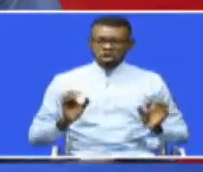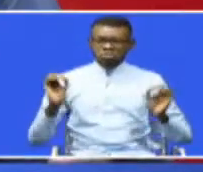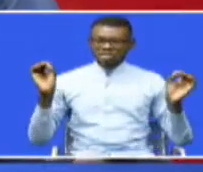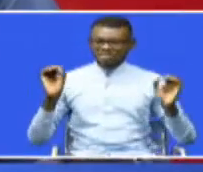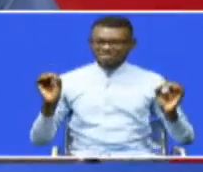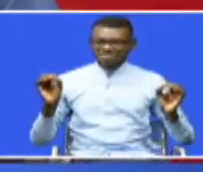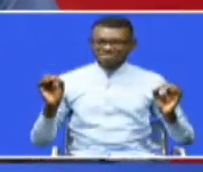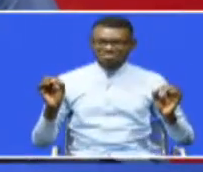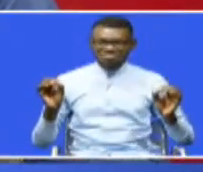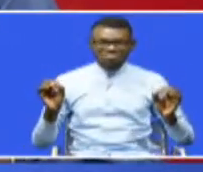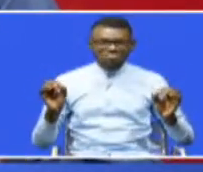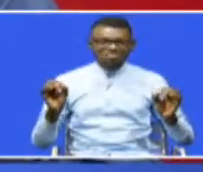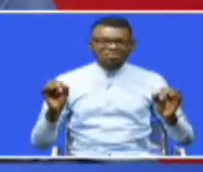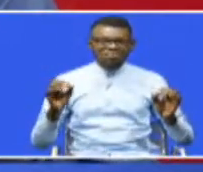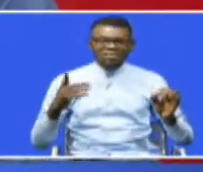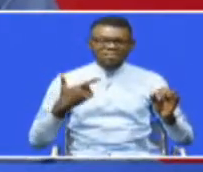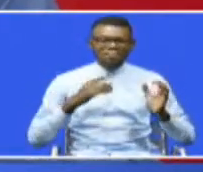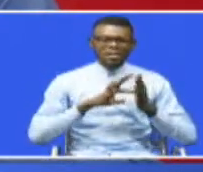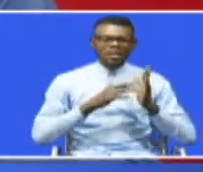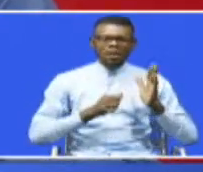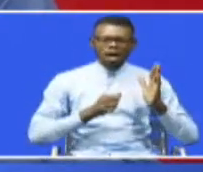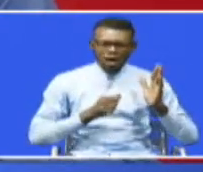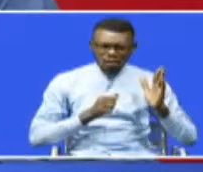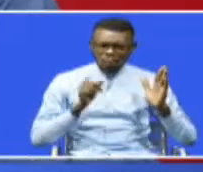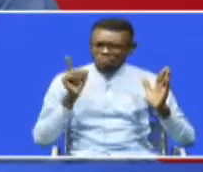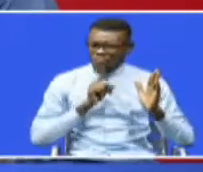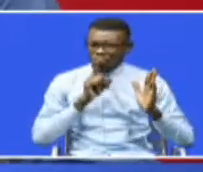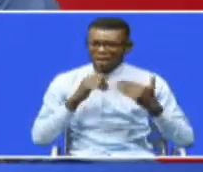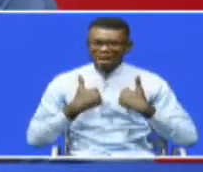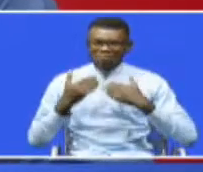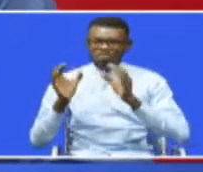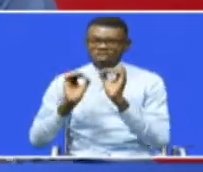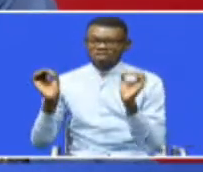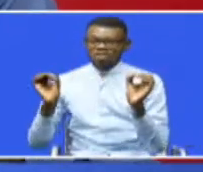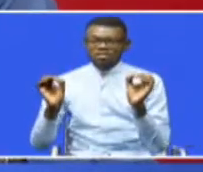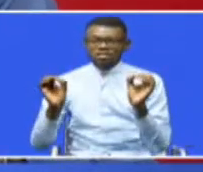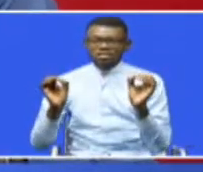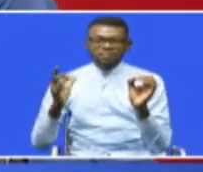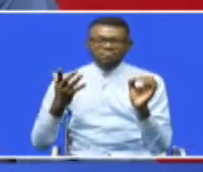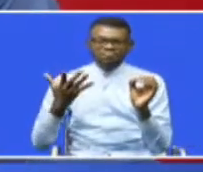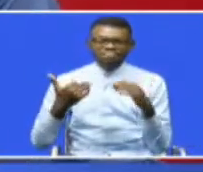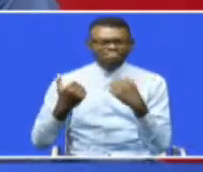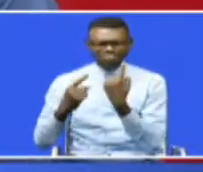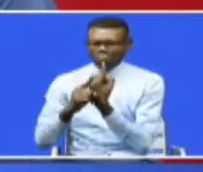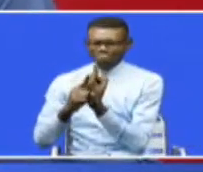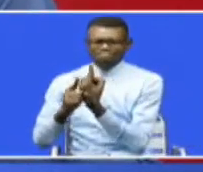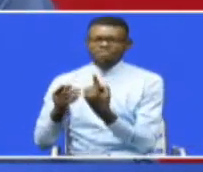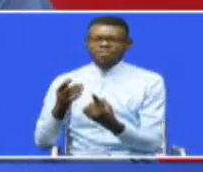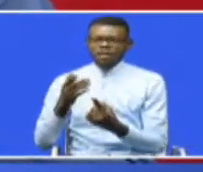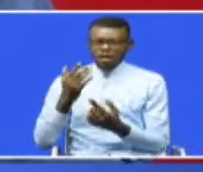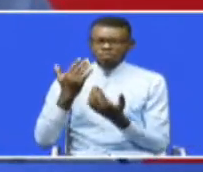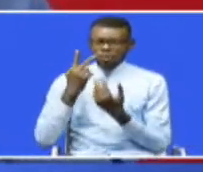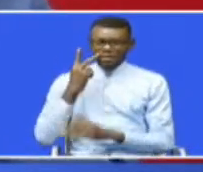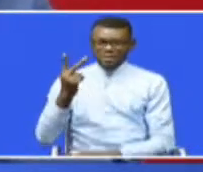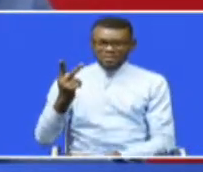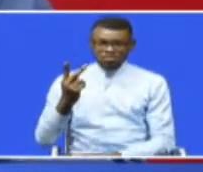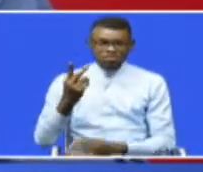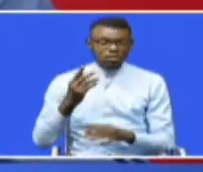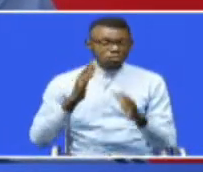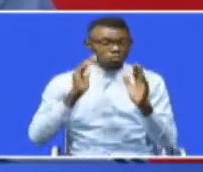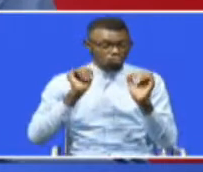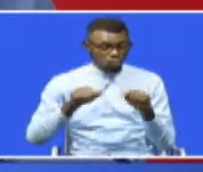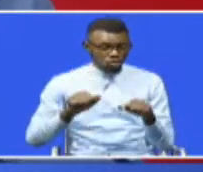outright illnesses such as severe coughs, breathing difficulties, and so on, we have realized that it is